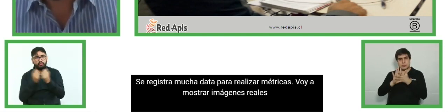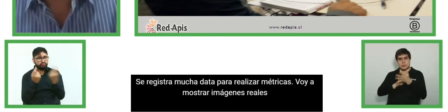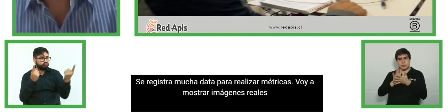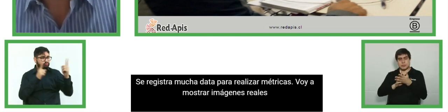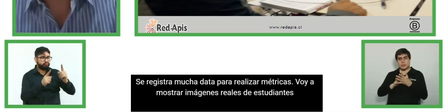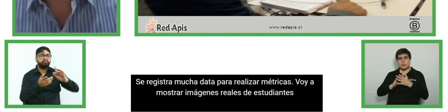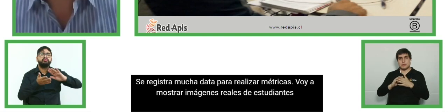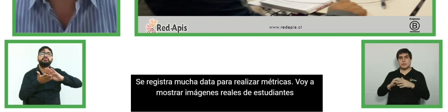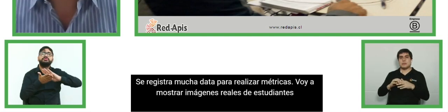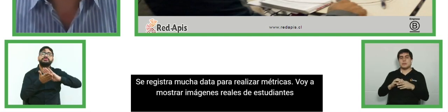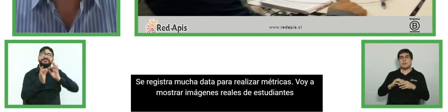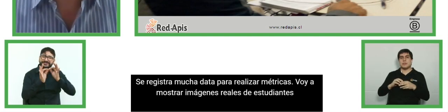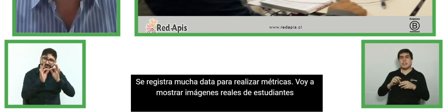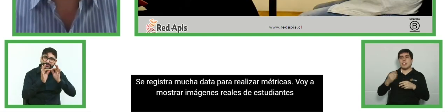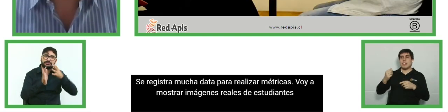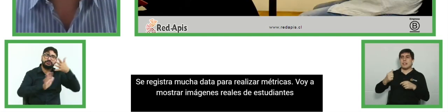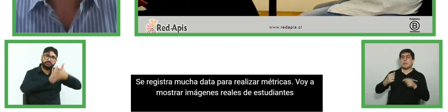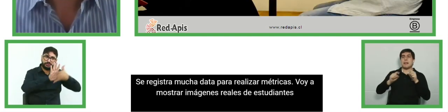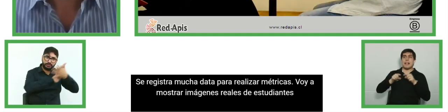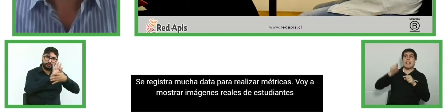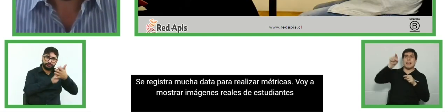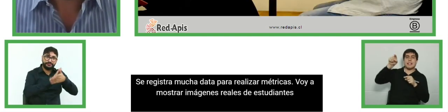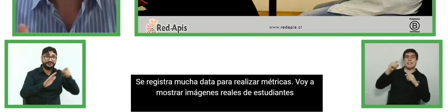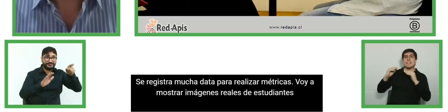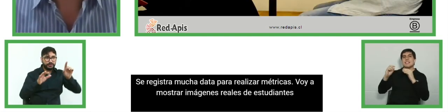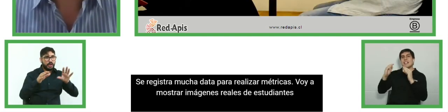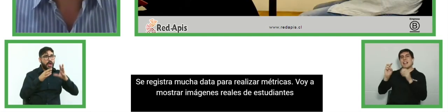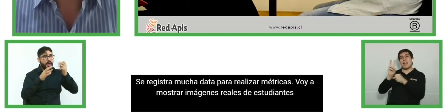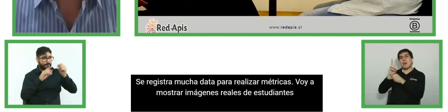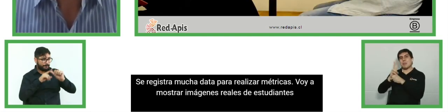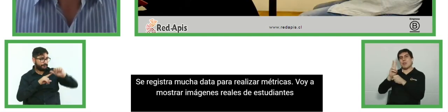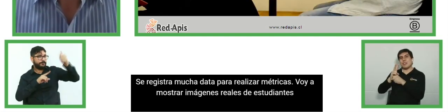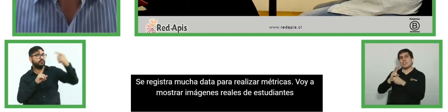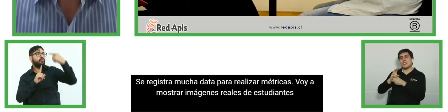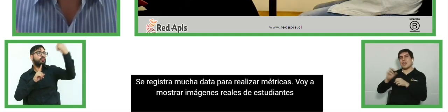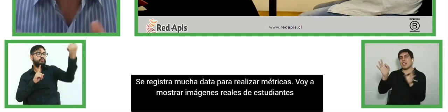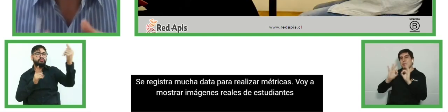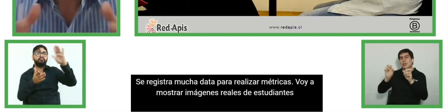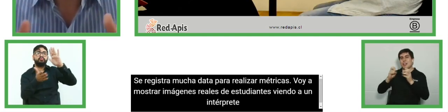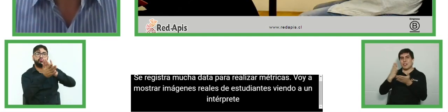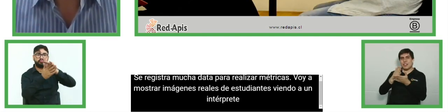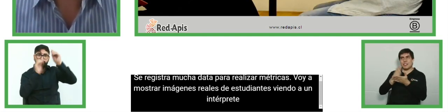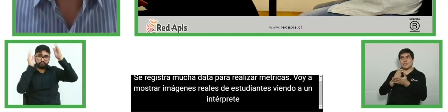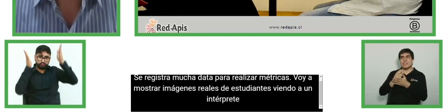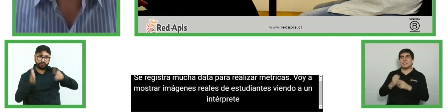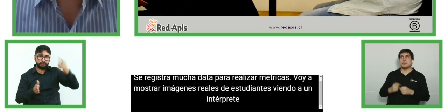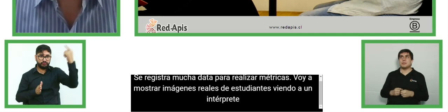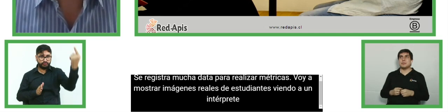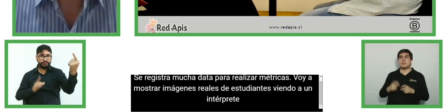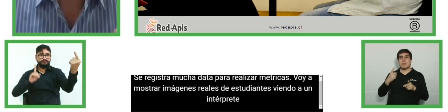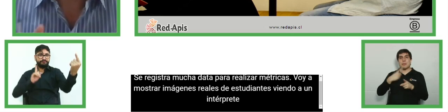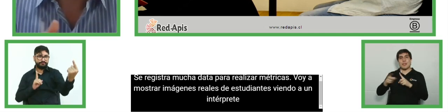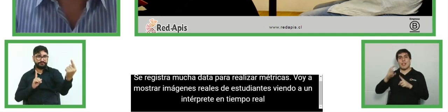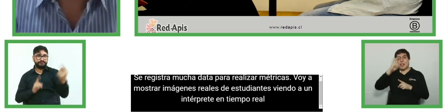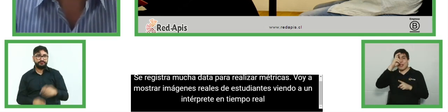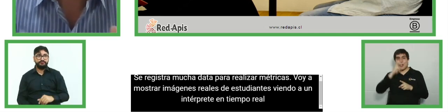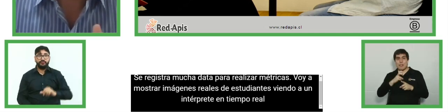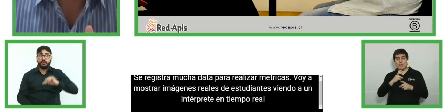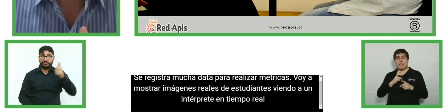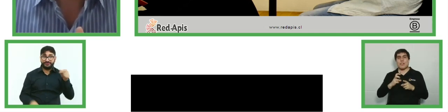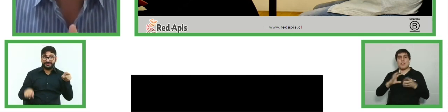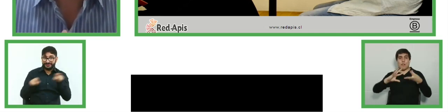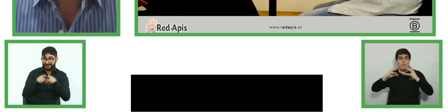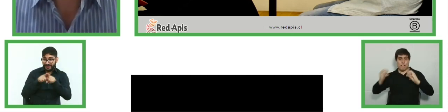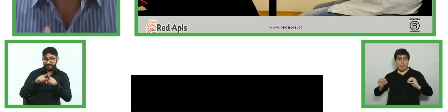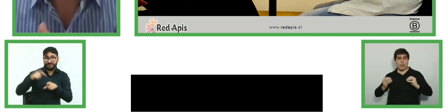this teacher. Next. This is another way where teachers, private teachers or supporting